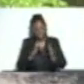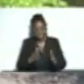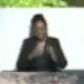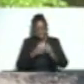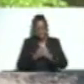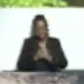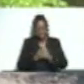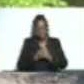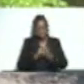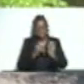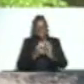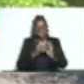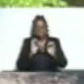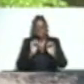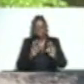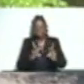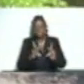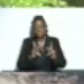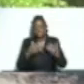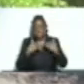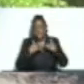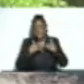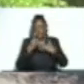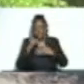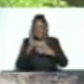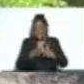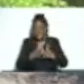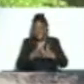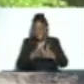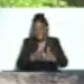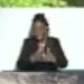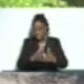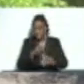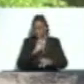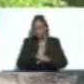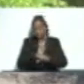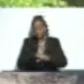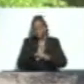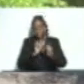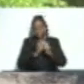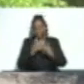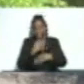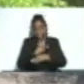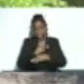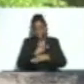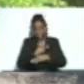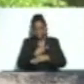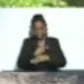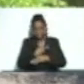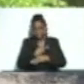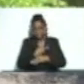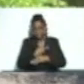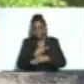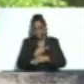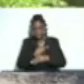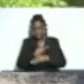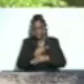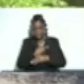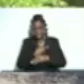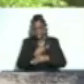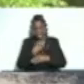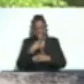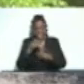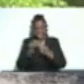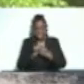know, it's a wonderful opportunity to have Disney partnering with us. And, you know, with a heavyweight name like